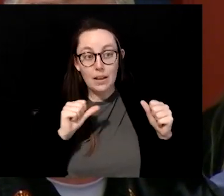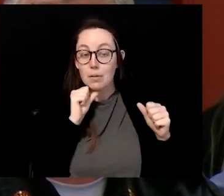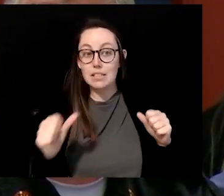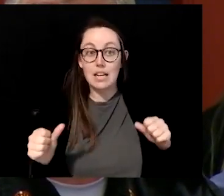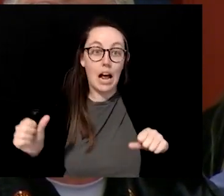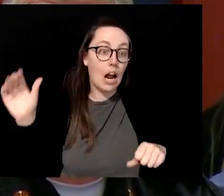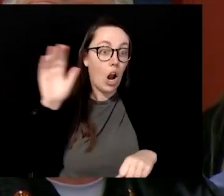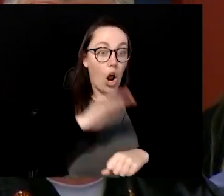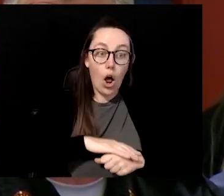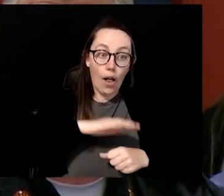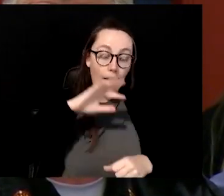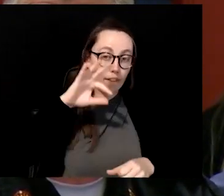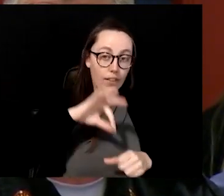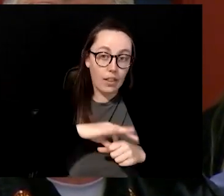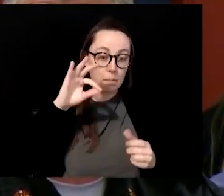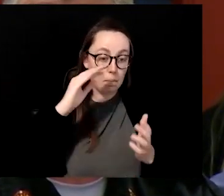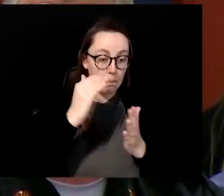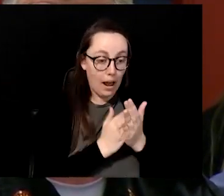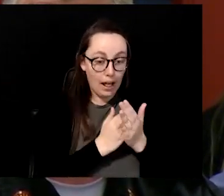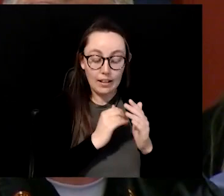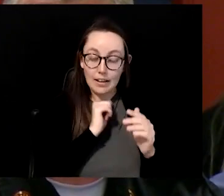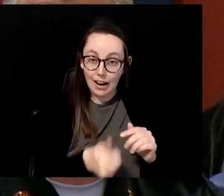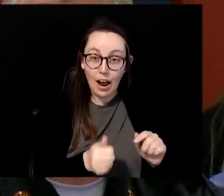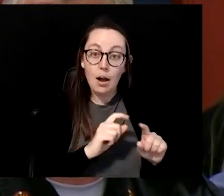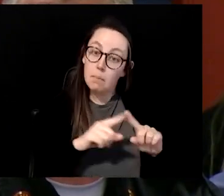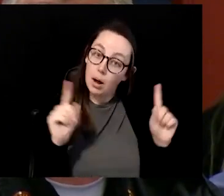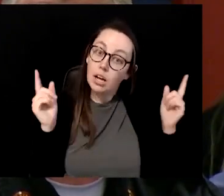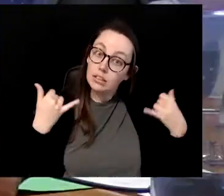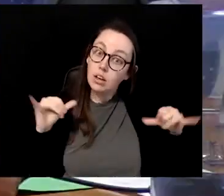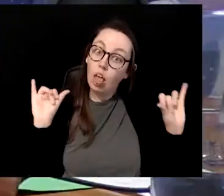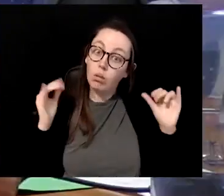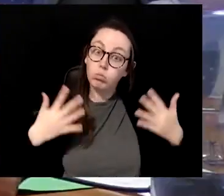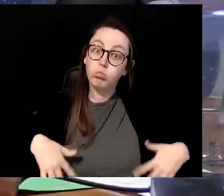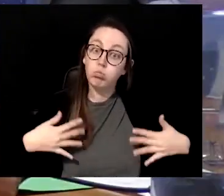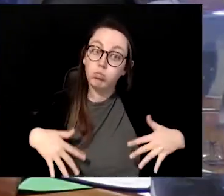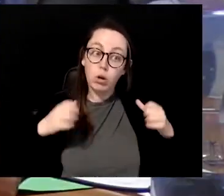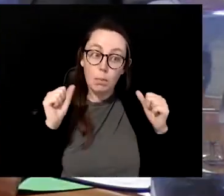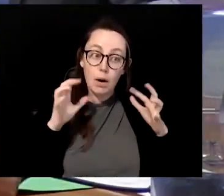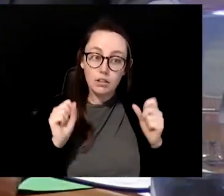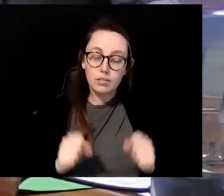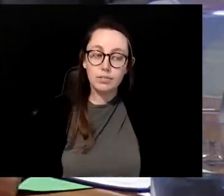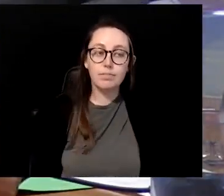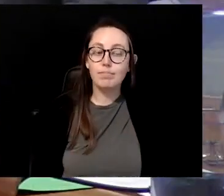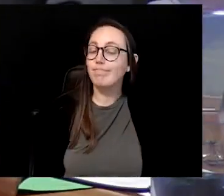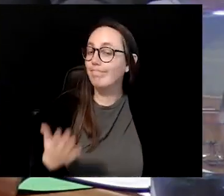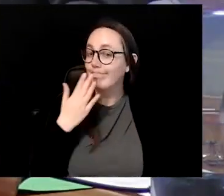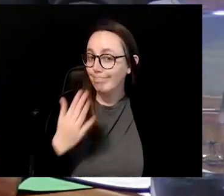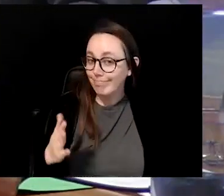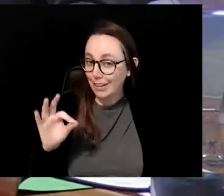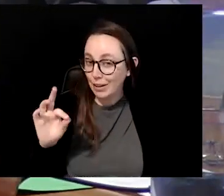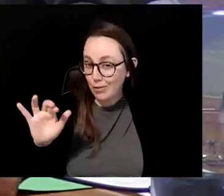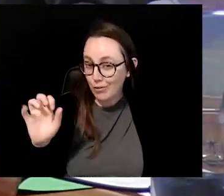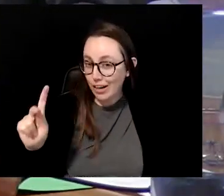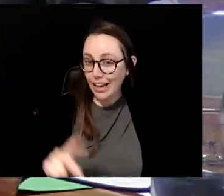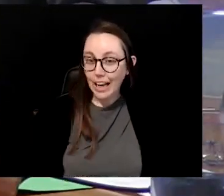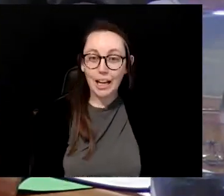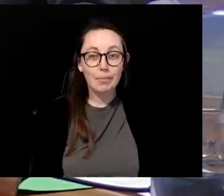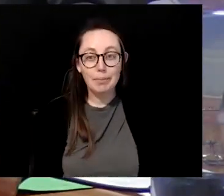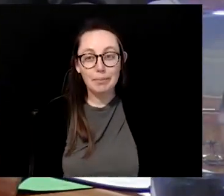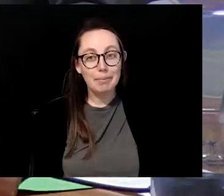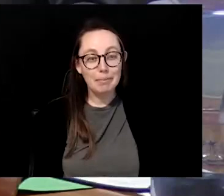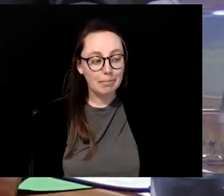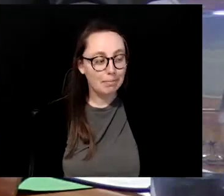ballot um uh okay thank you very much uh yeah